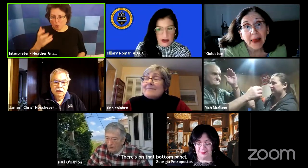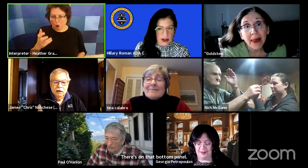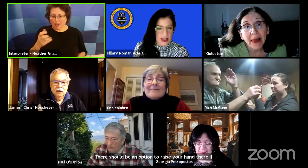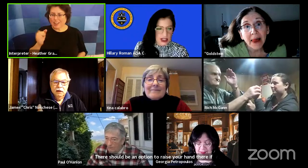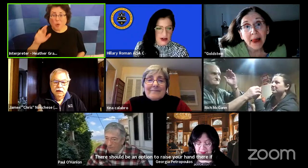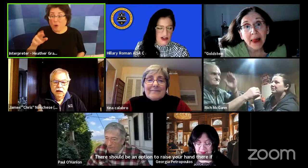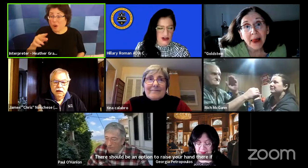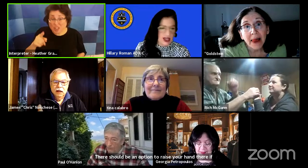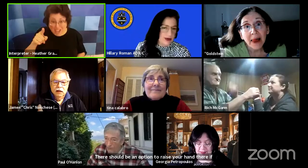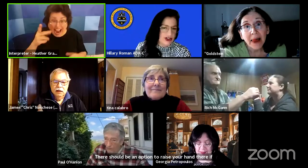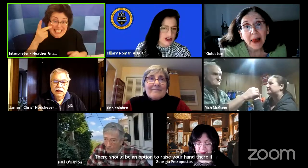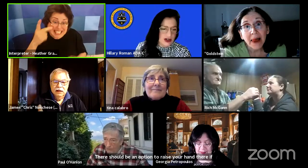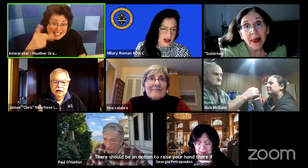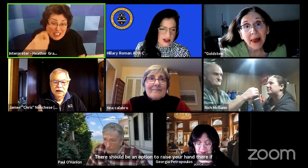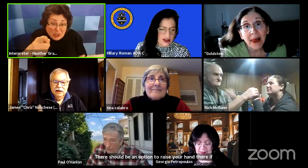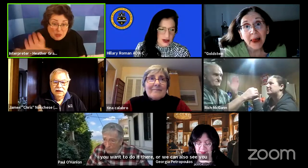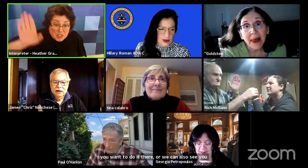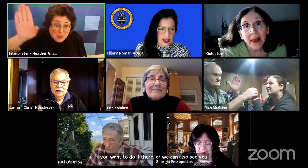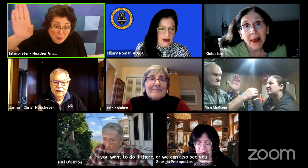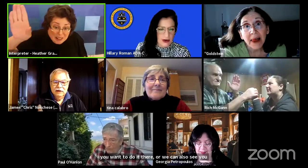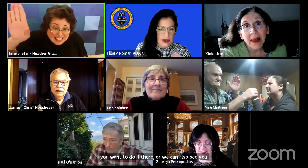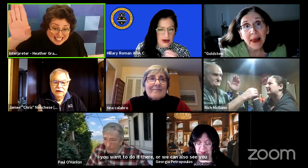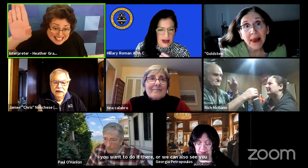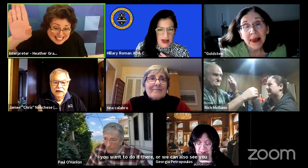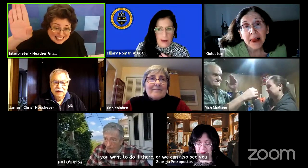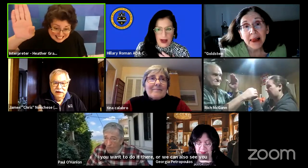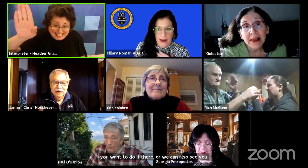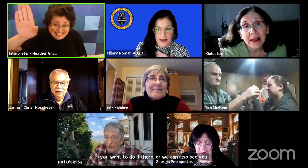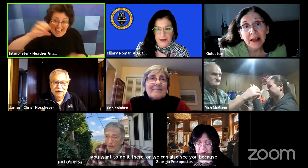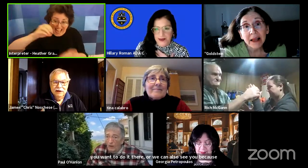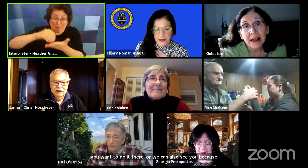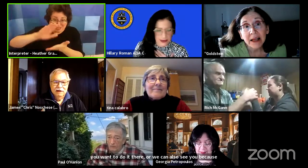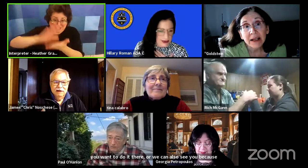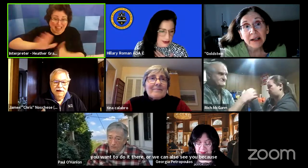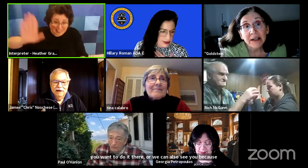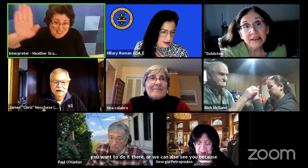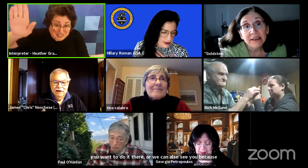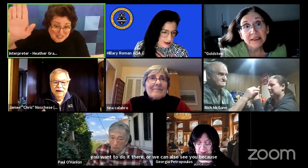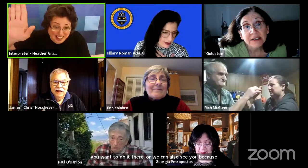we can also see you because your camera is turned on and so we can note you down that way.